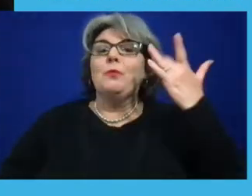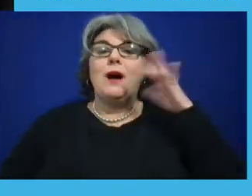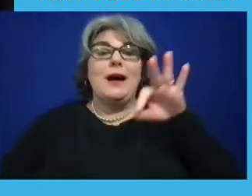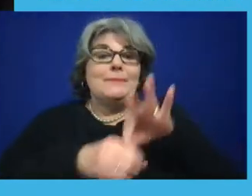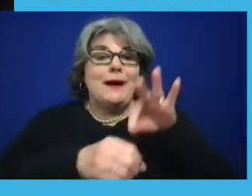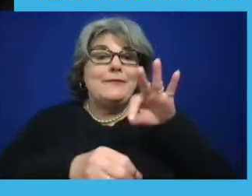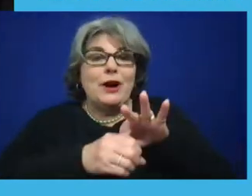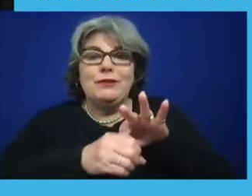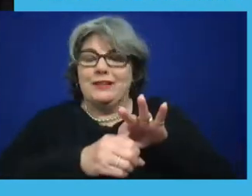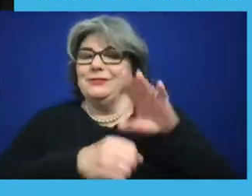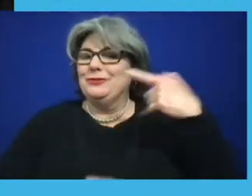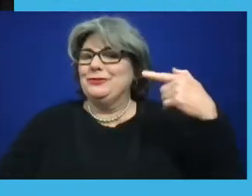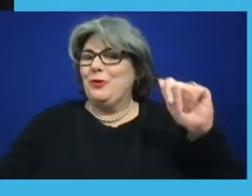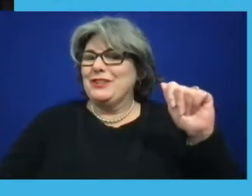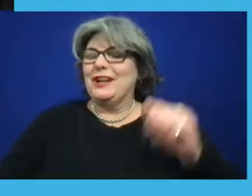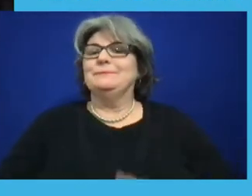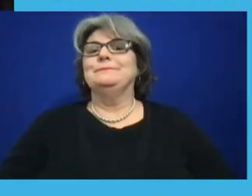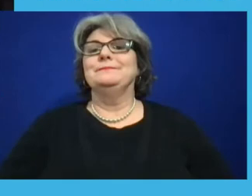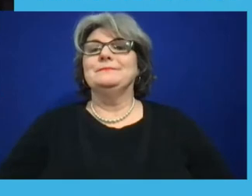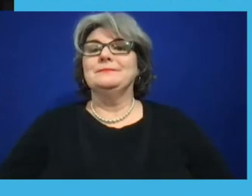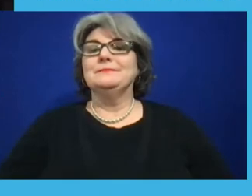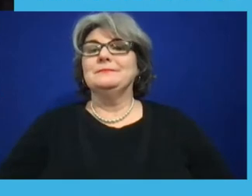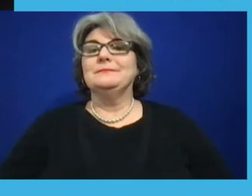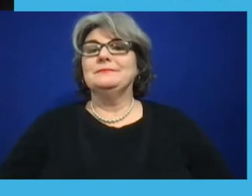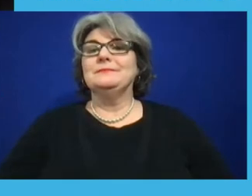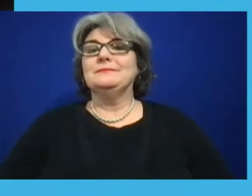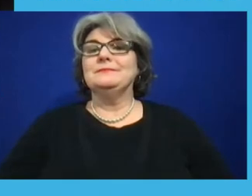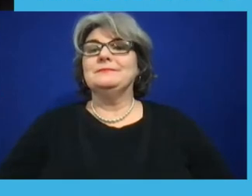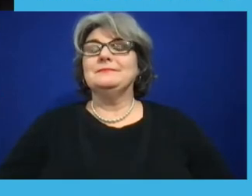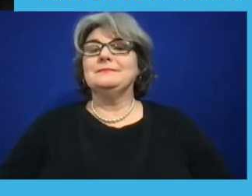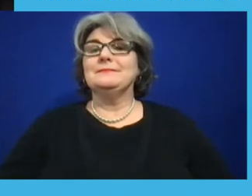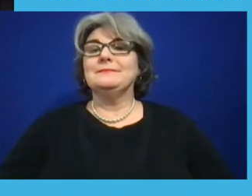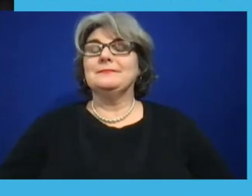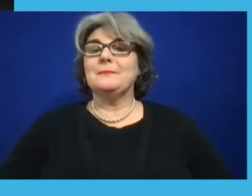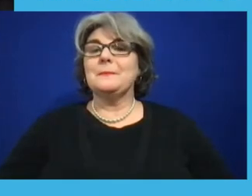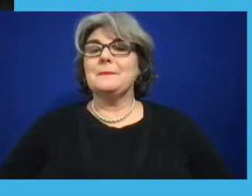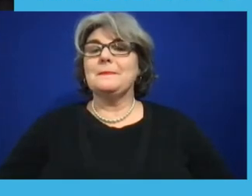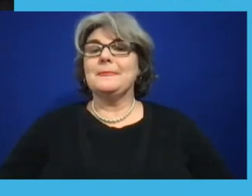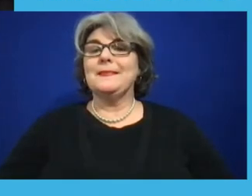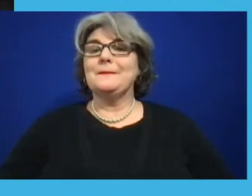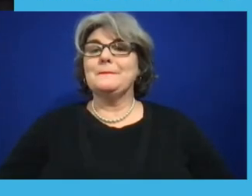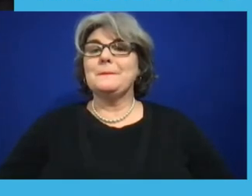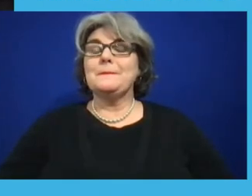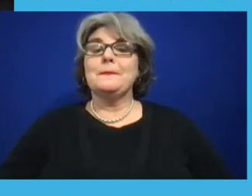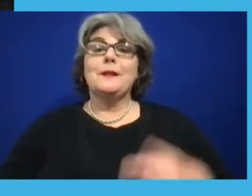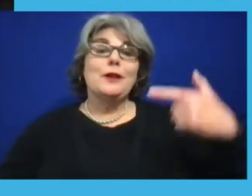States Senate majority. You did that. You did that, Georgia.